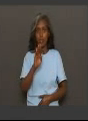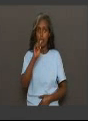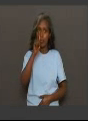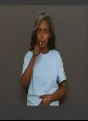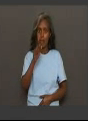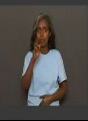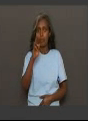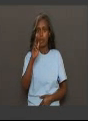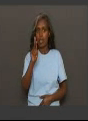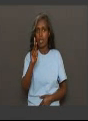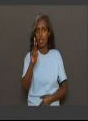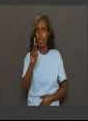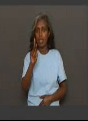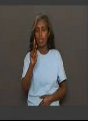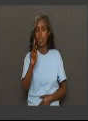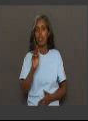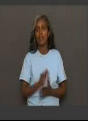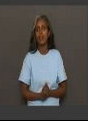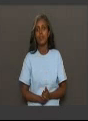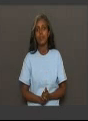B prime K.